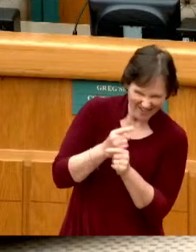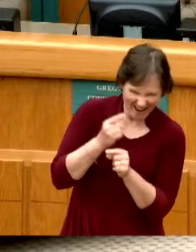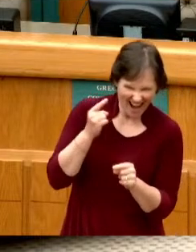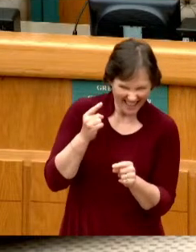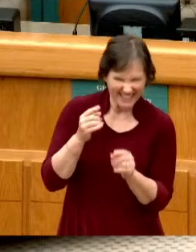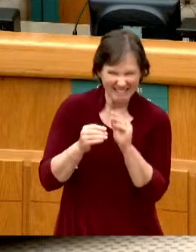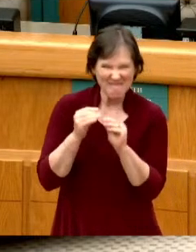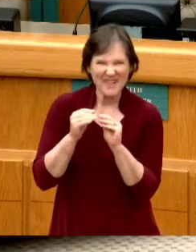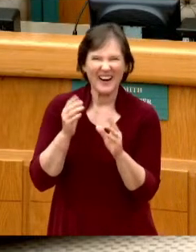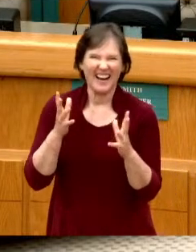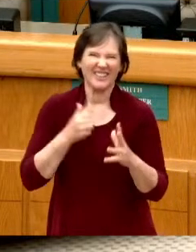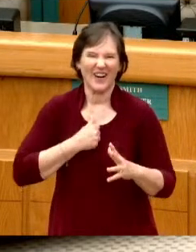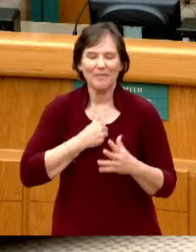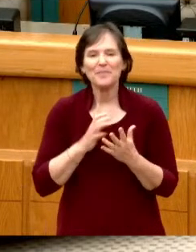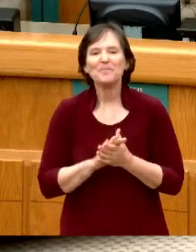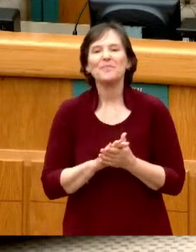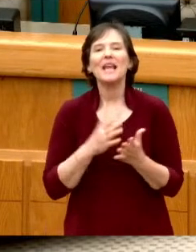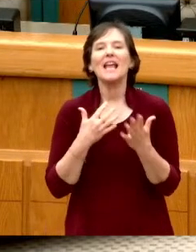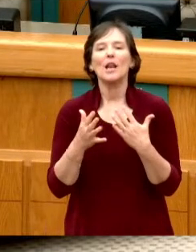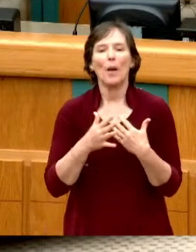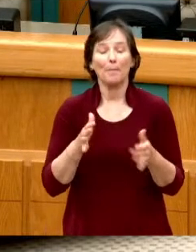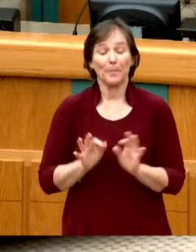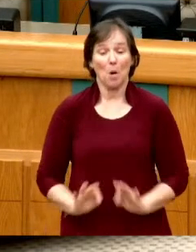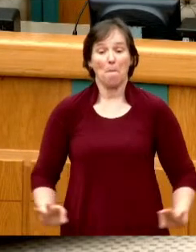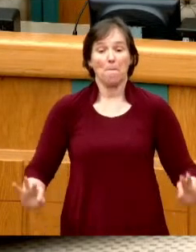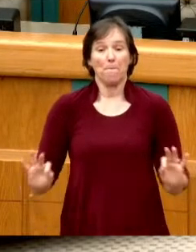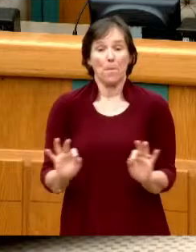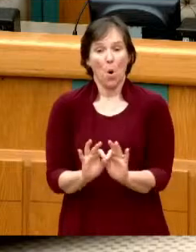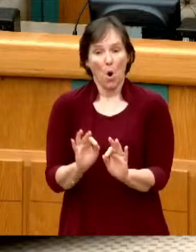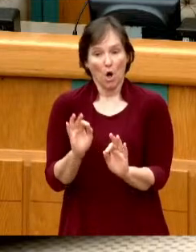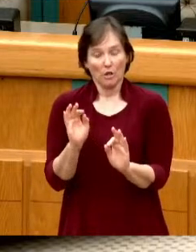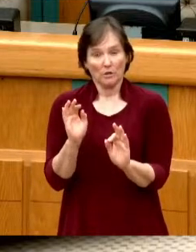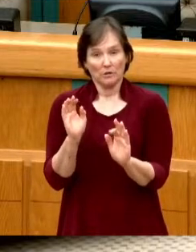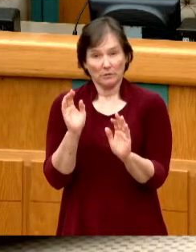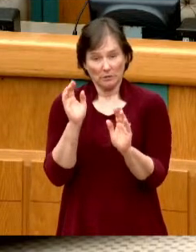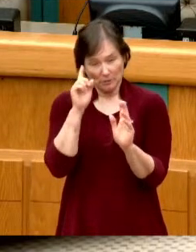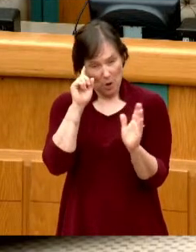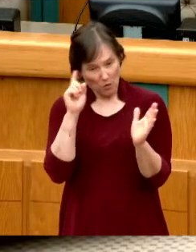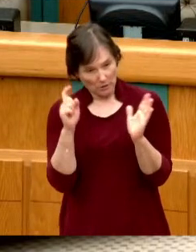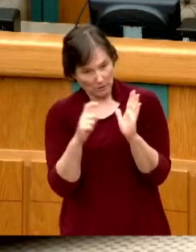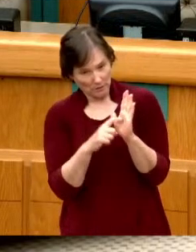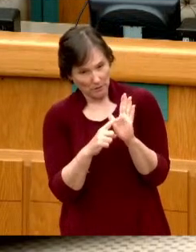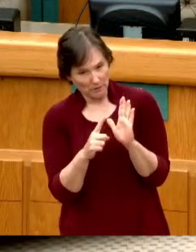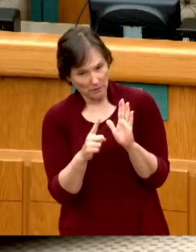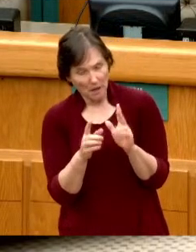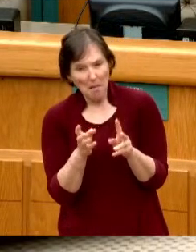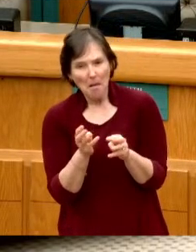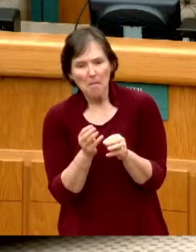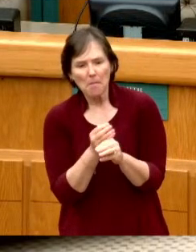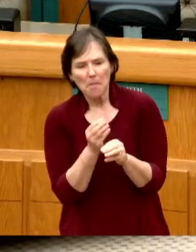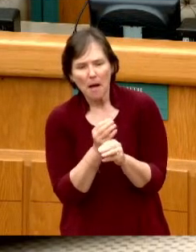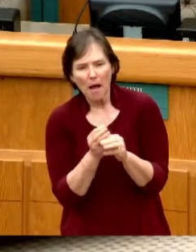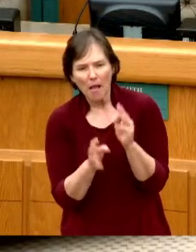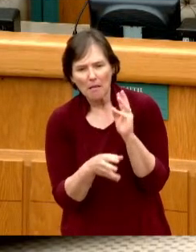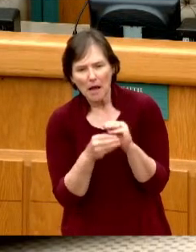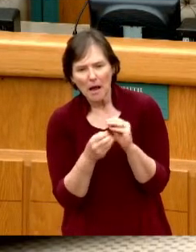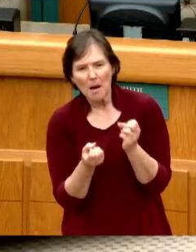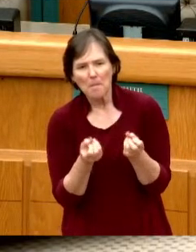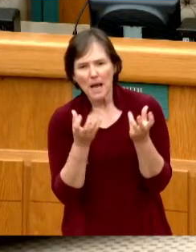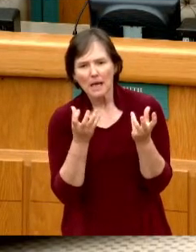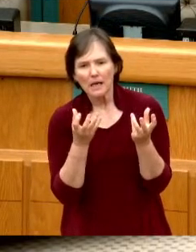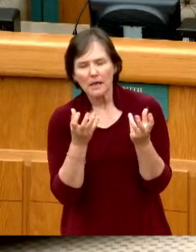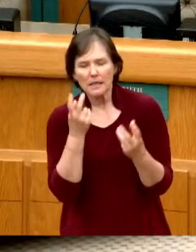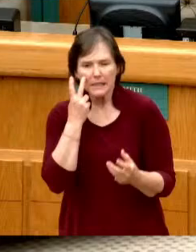9380. It's important to note that when you do the math and you look at the reports, that 76% of